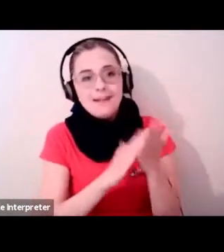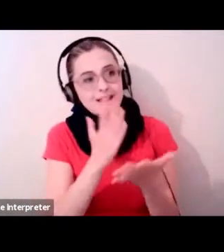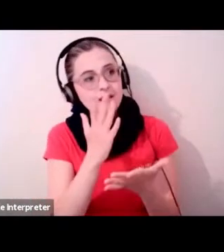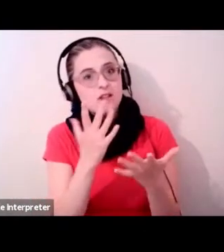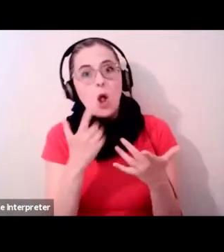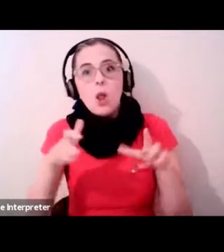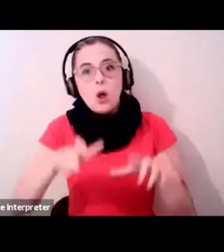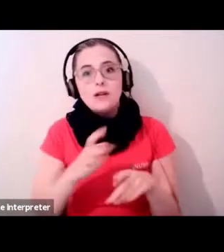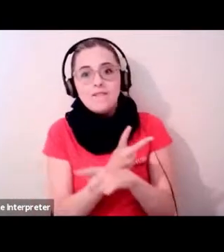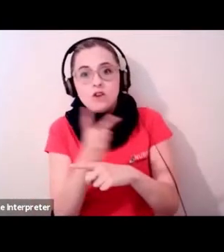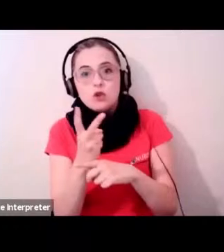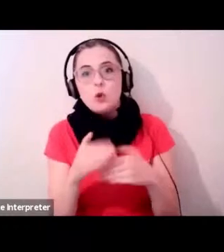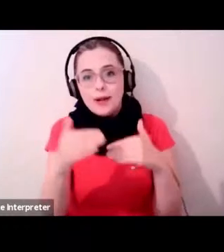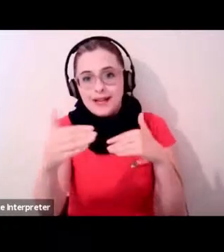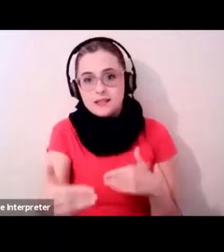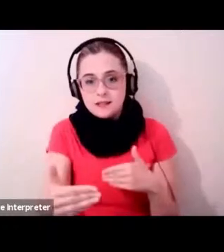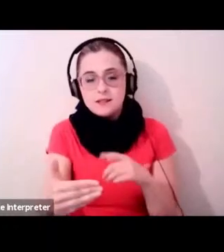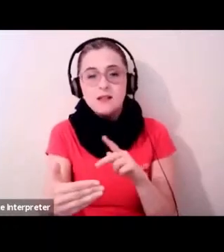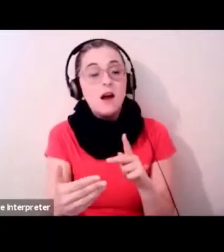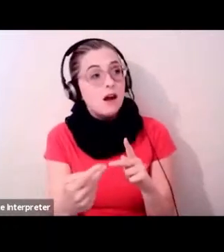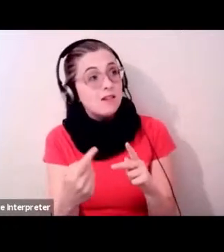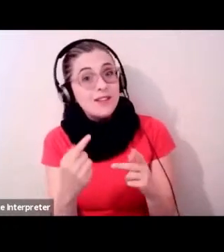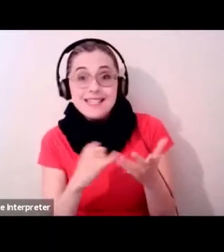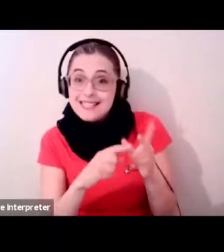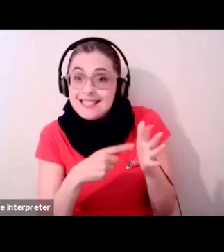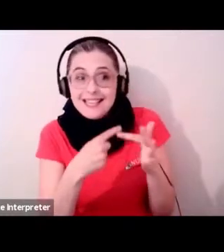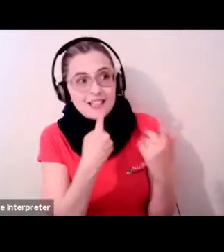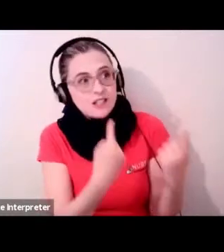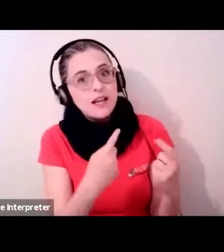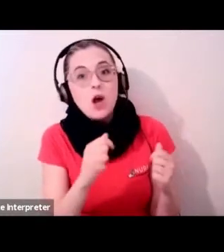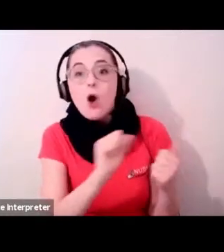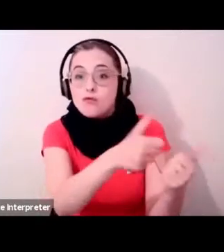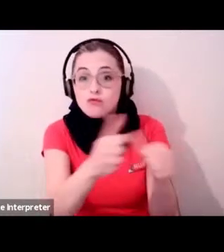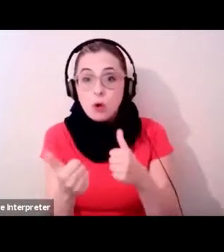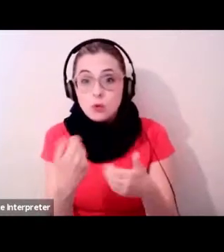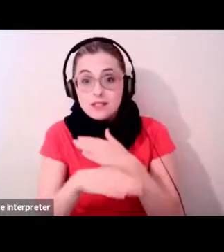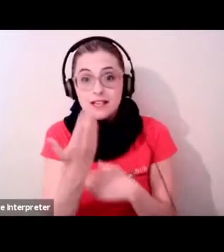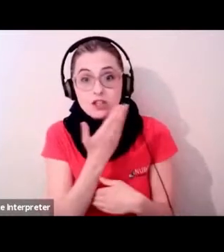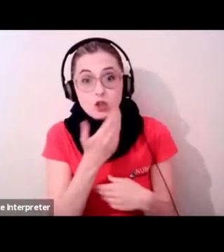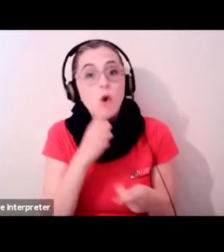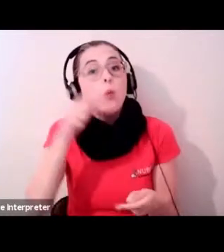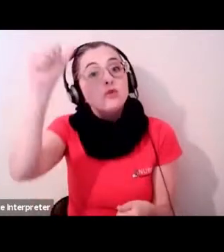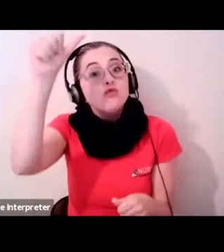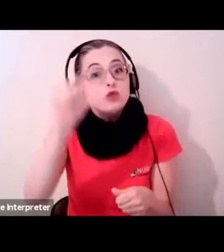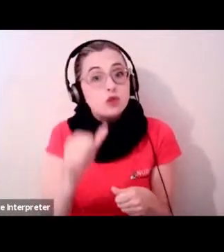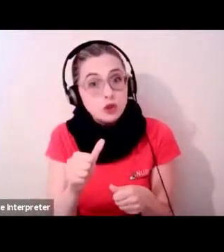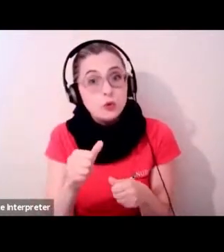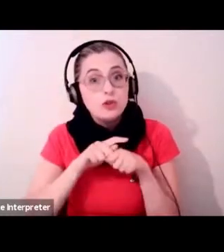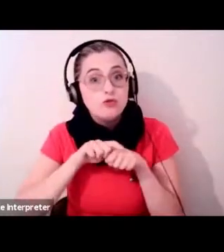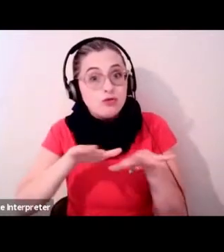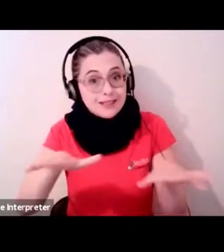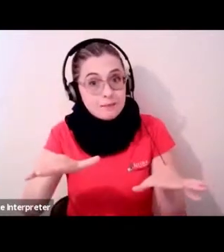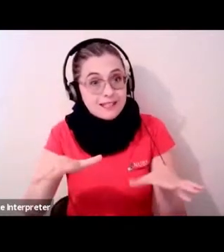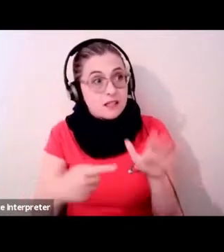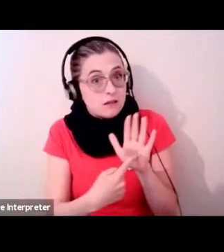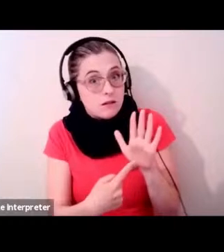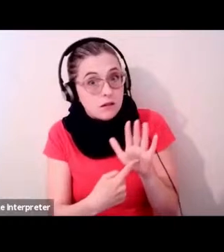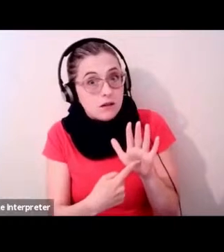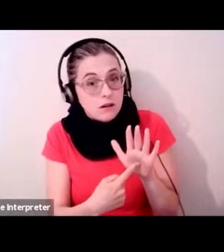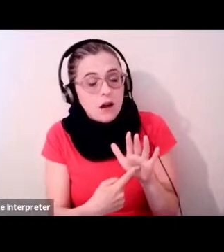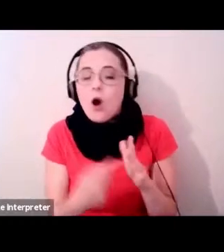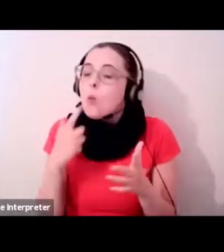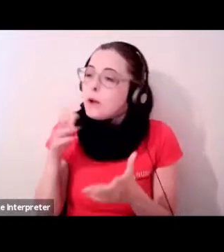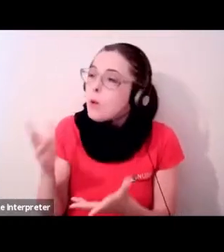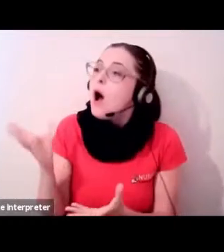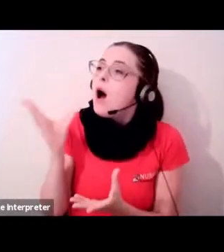schools, in schools in general, would reduce the amount of transmission by a significant degree. We were listening to